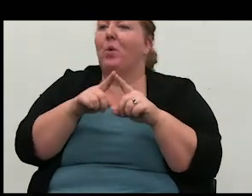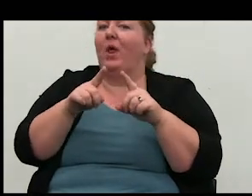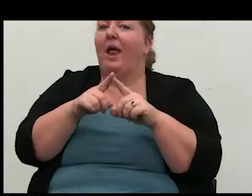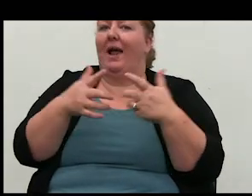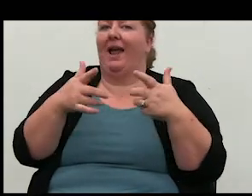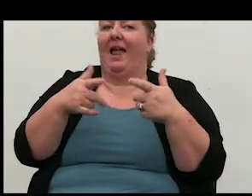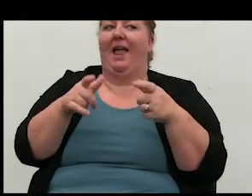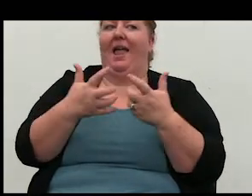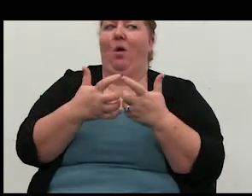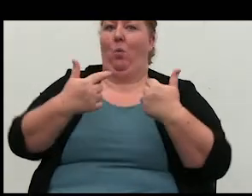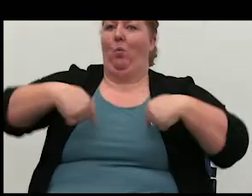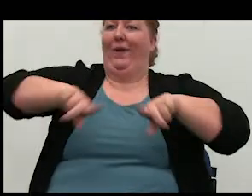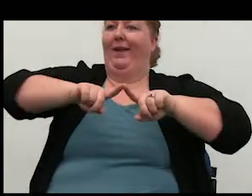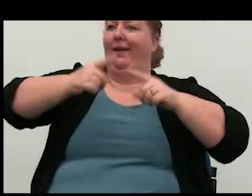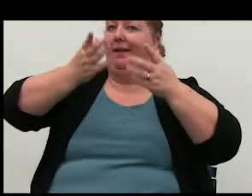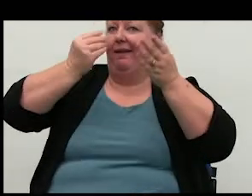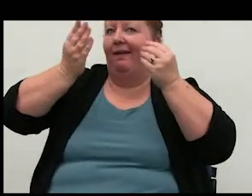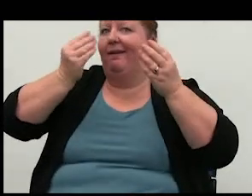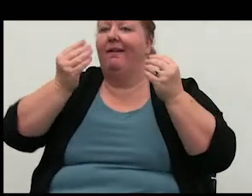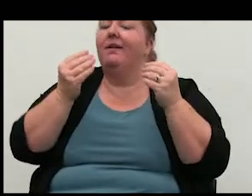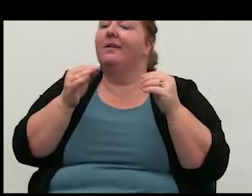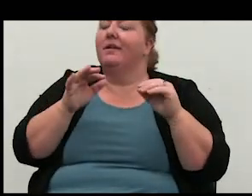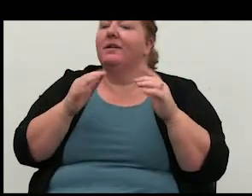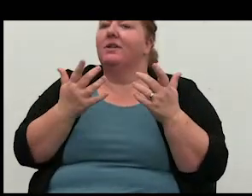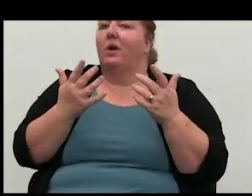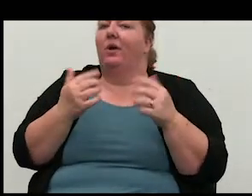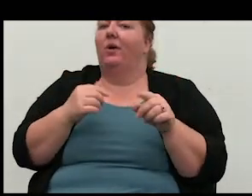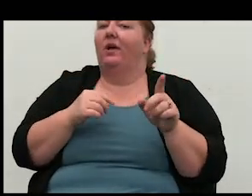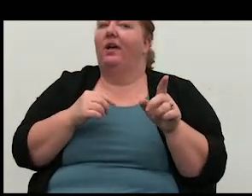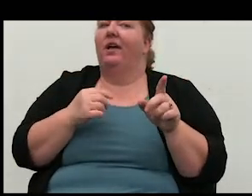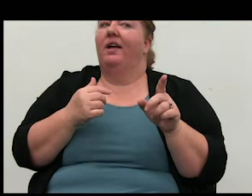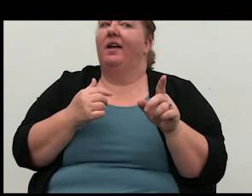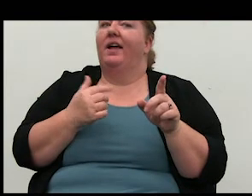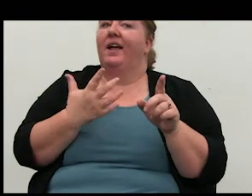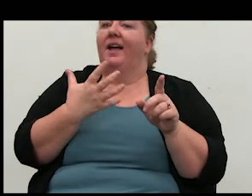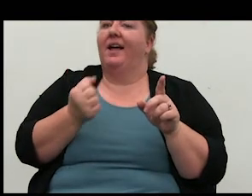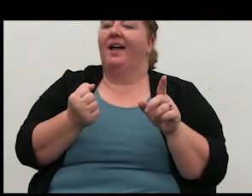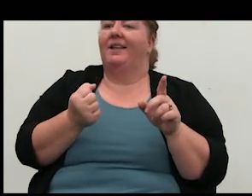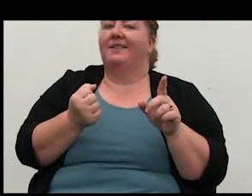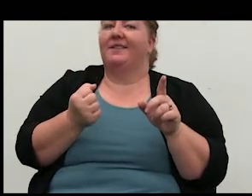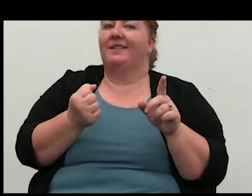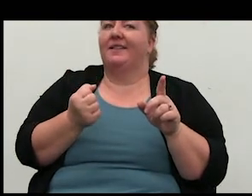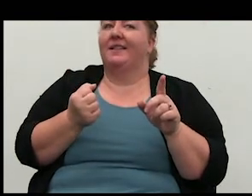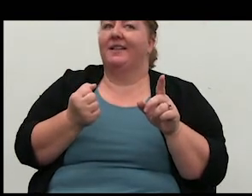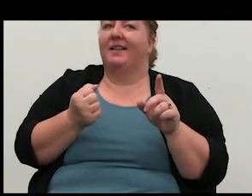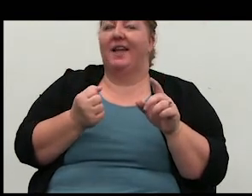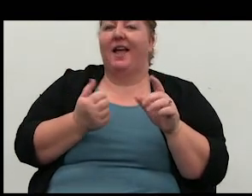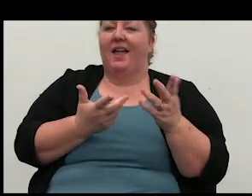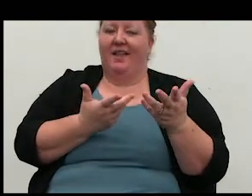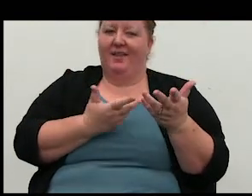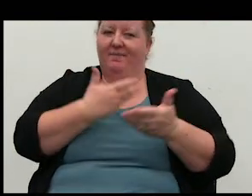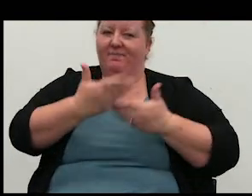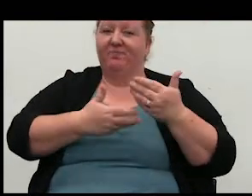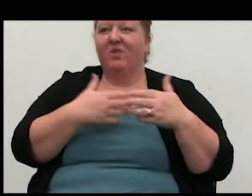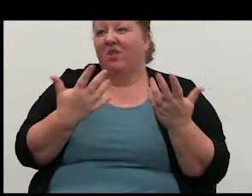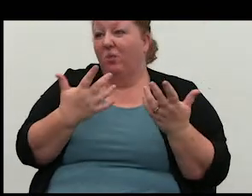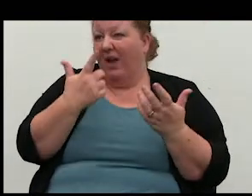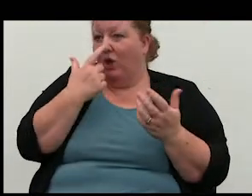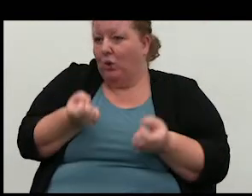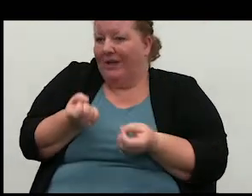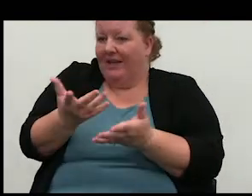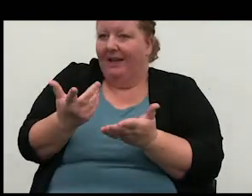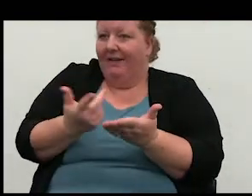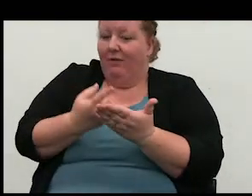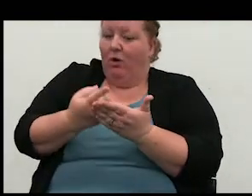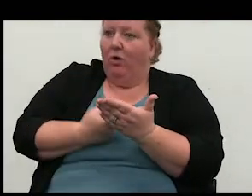that we learn things. In fact, he had an analogy. He said, well, you know, you could give somebody a rule that tells them